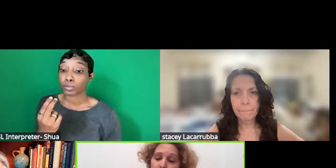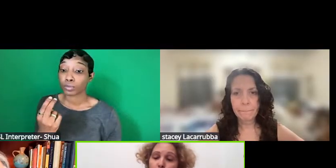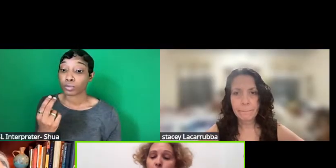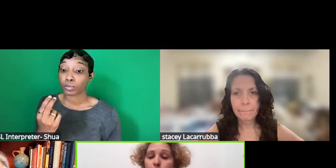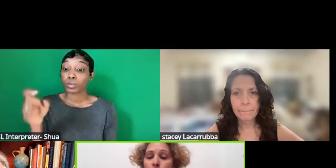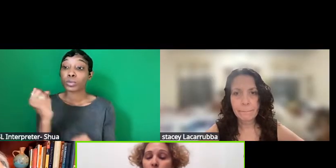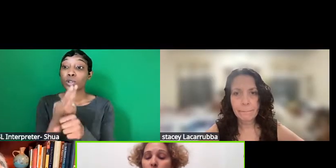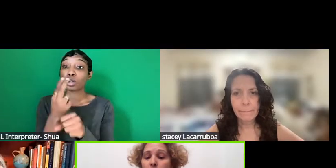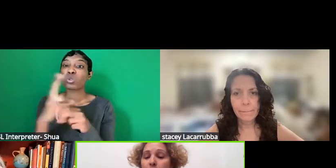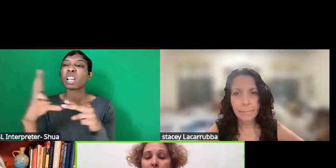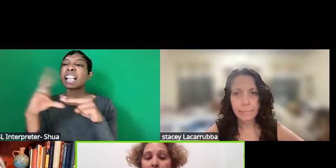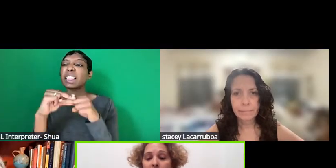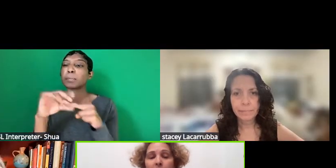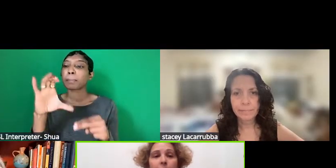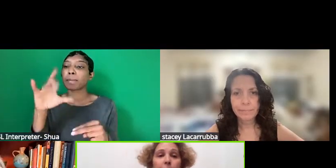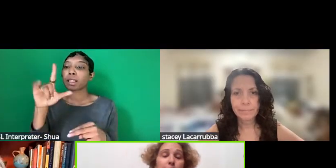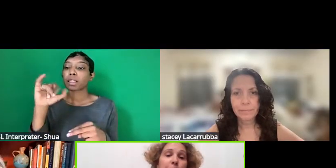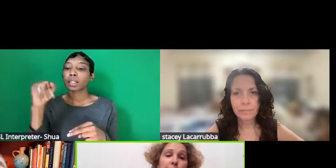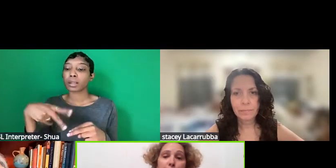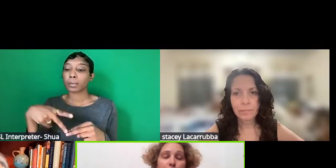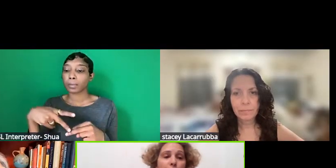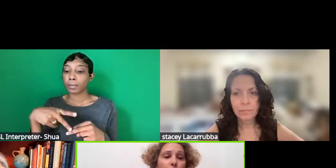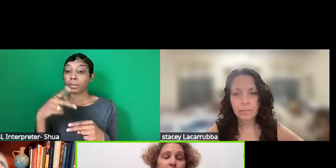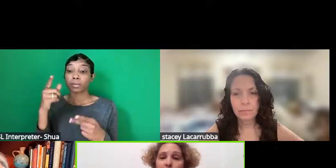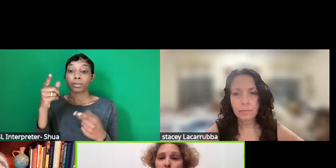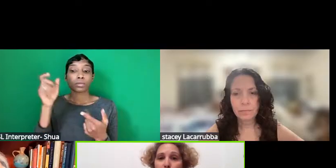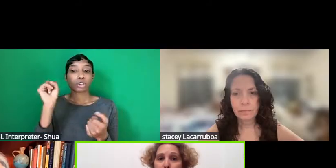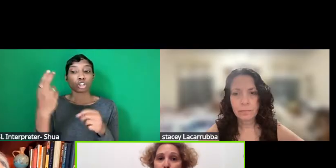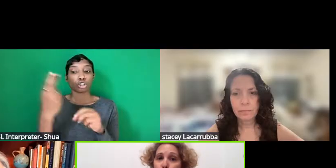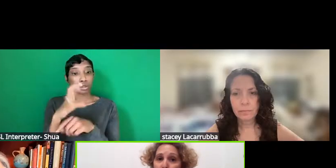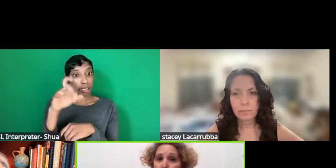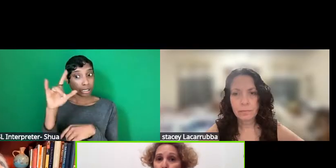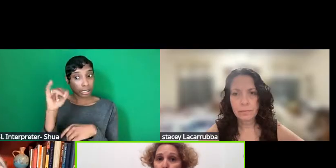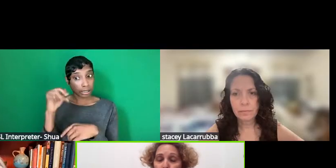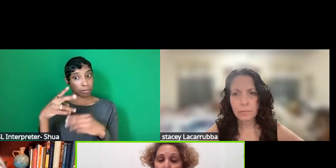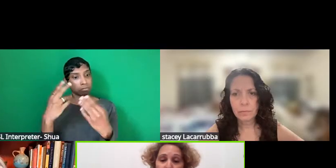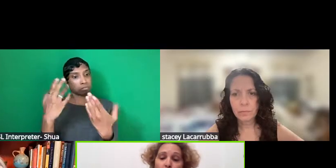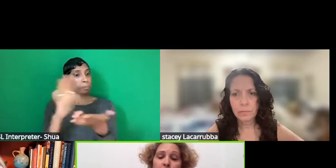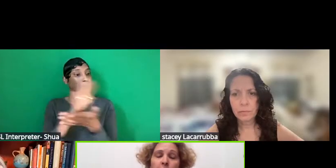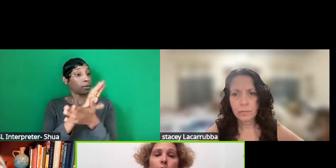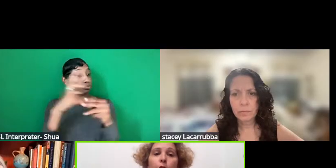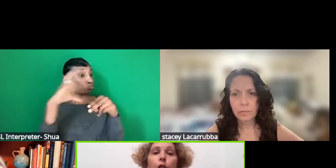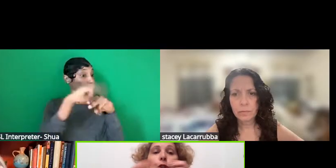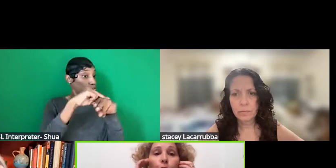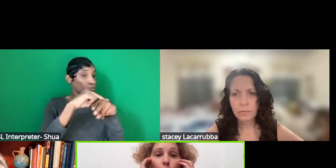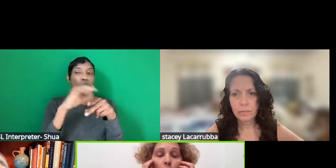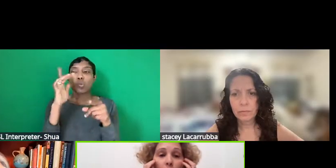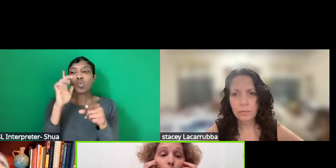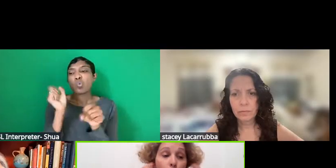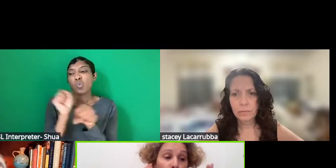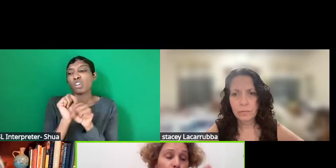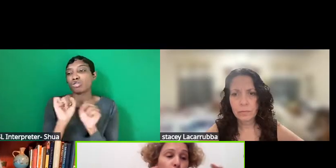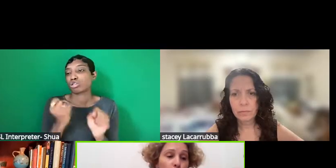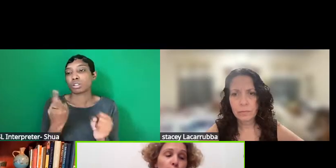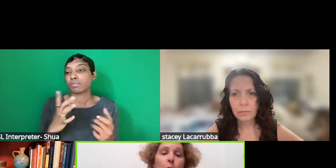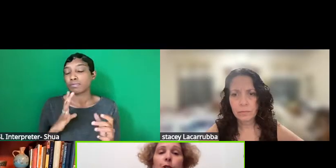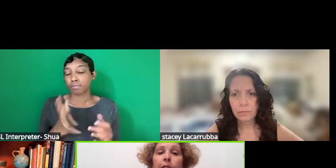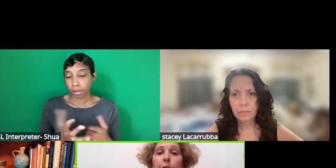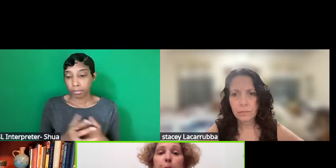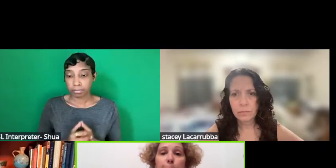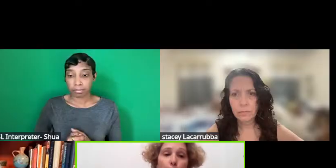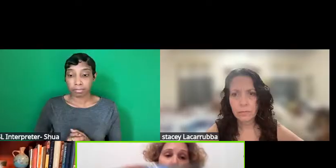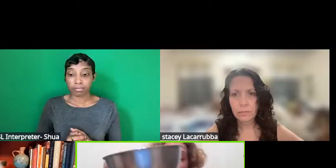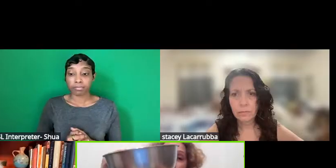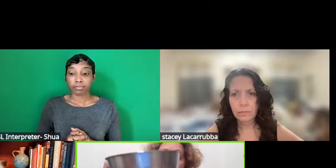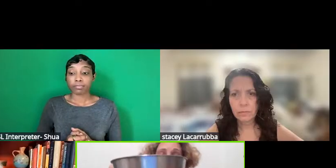tape around you. You can use any kind of clip. Even one of these kinds of paper clips would work just fine. So also you're going to want to